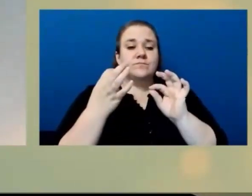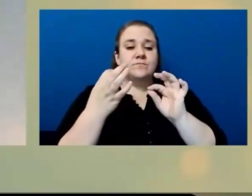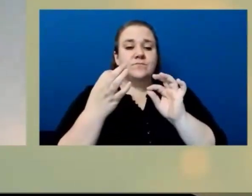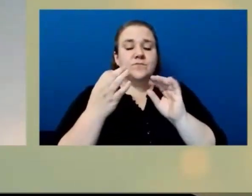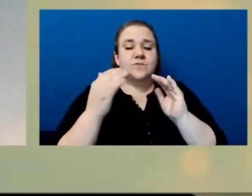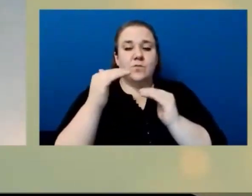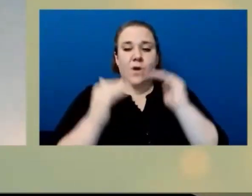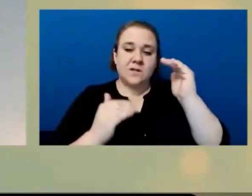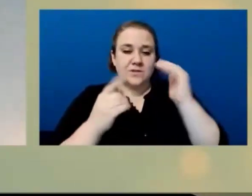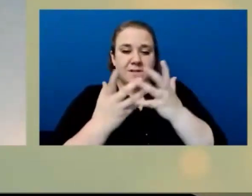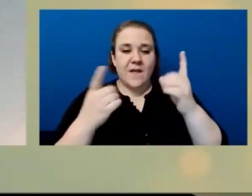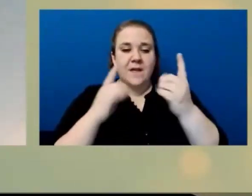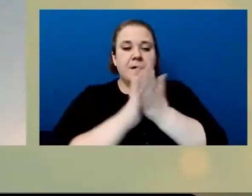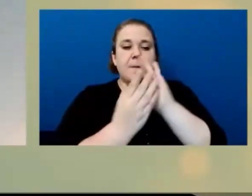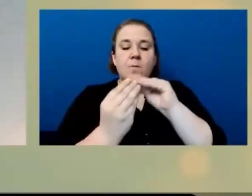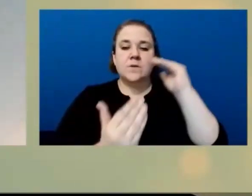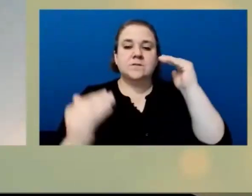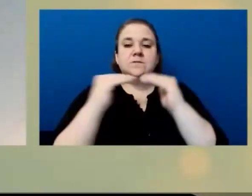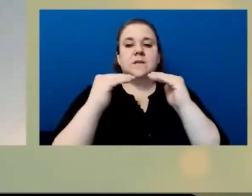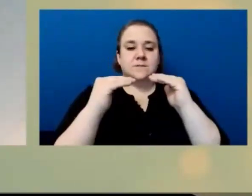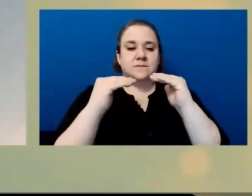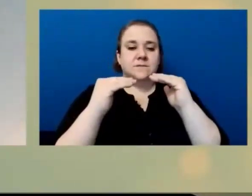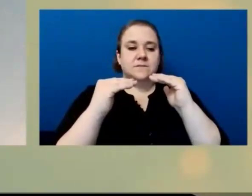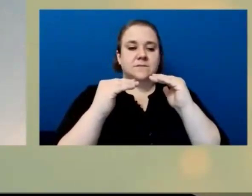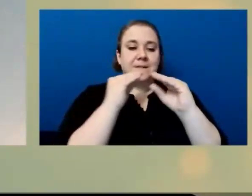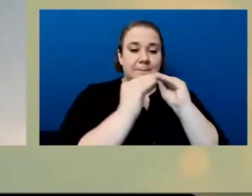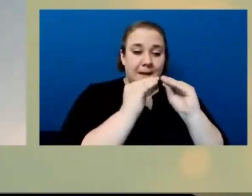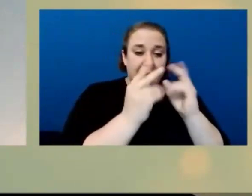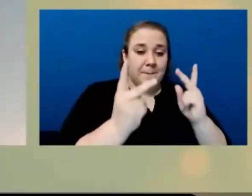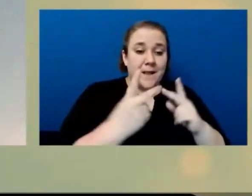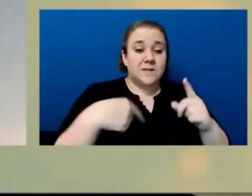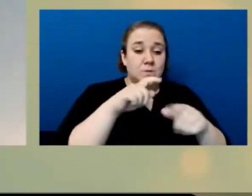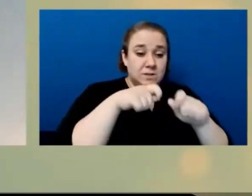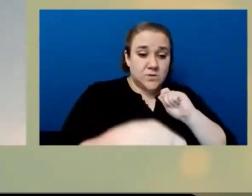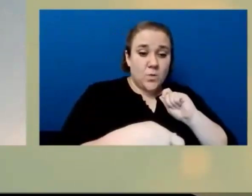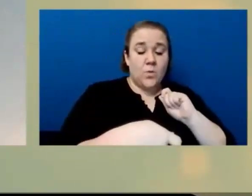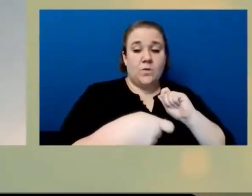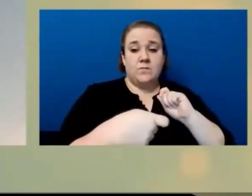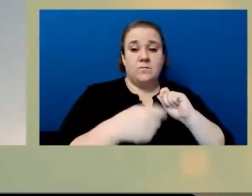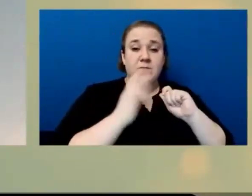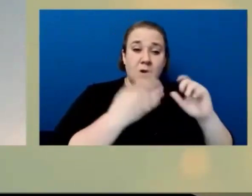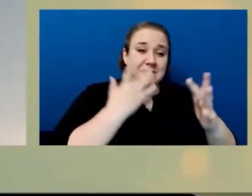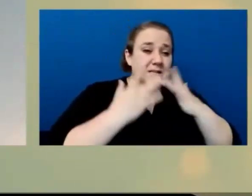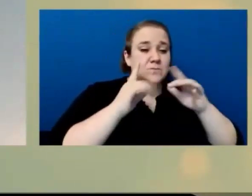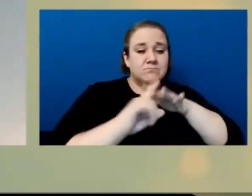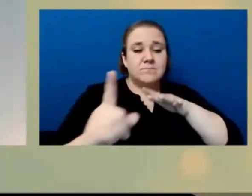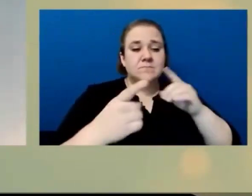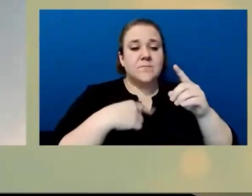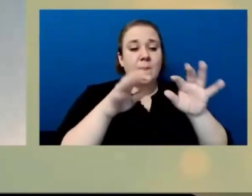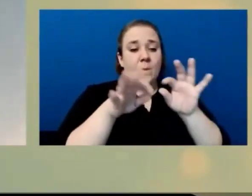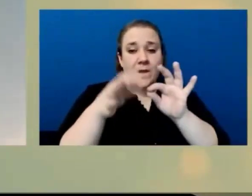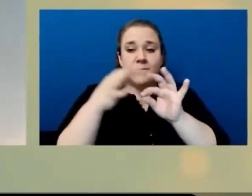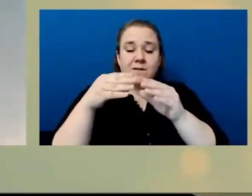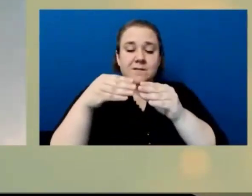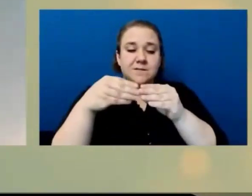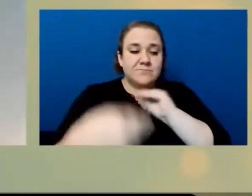and refuse to turn away, even when the bombs break our hearts, even when one